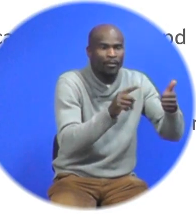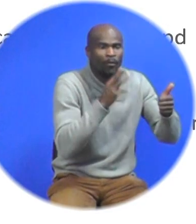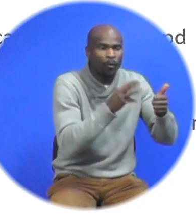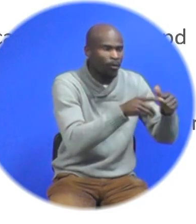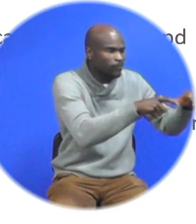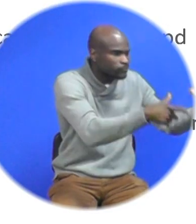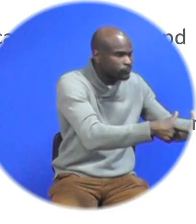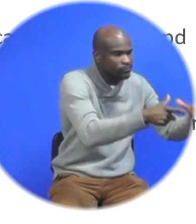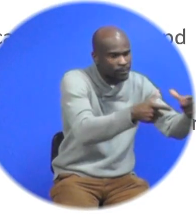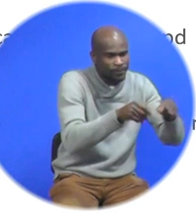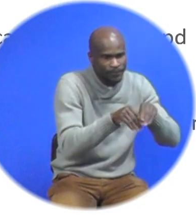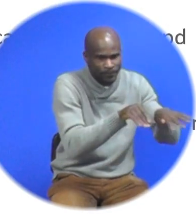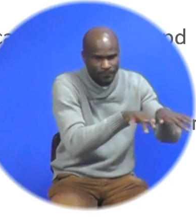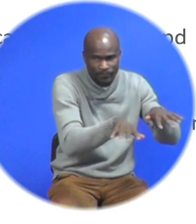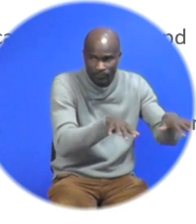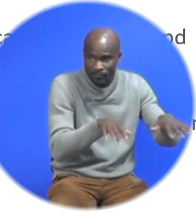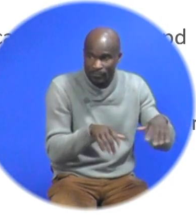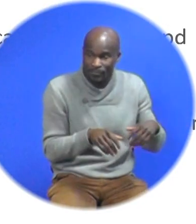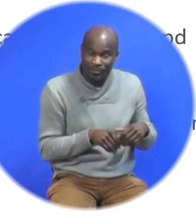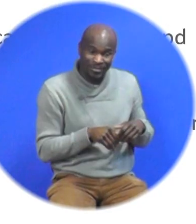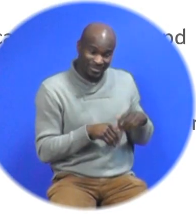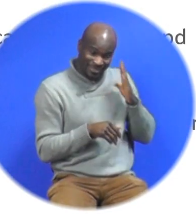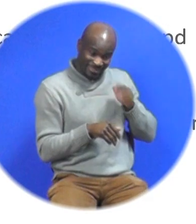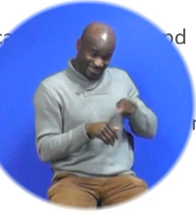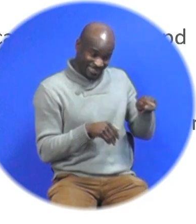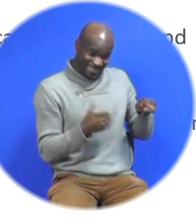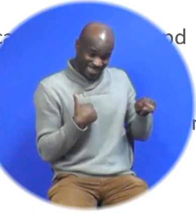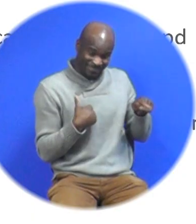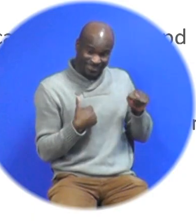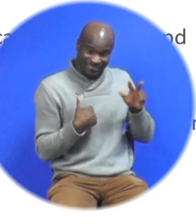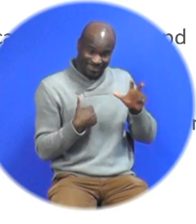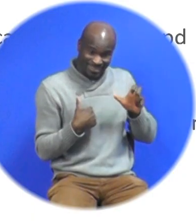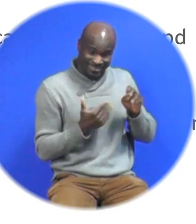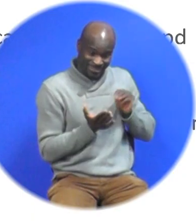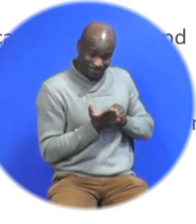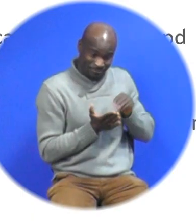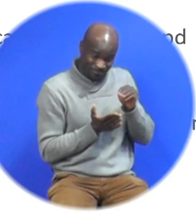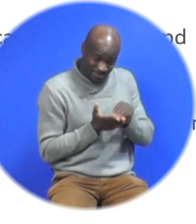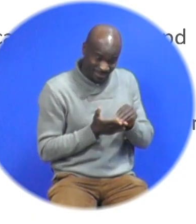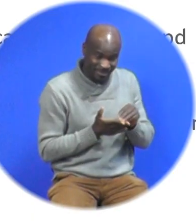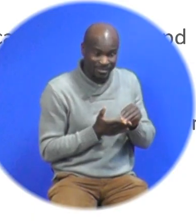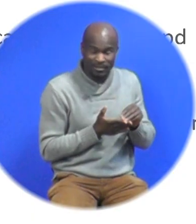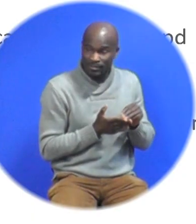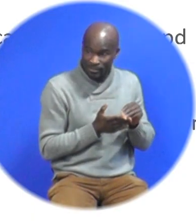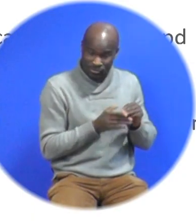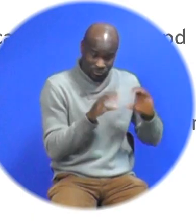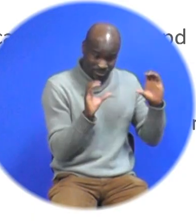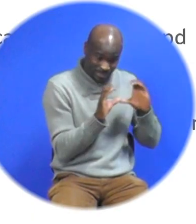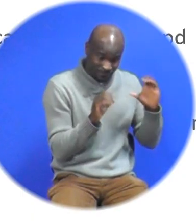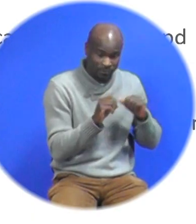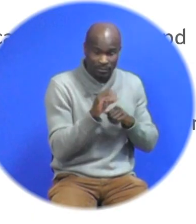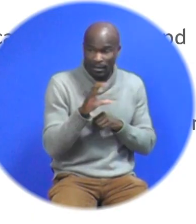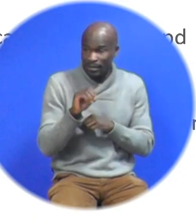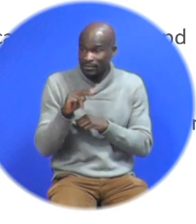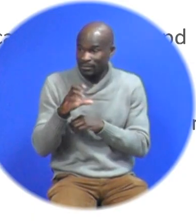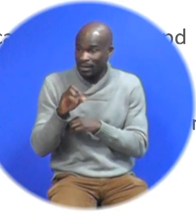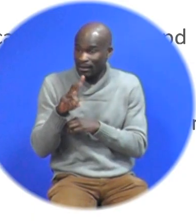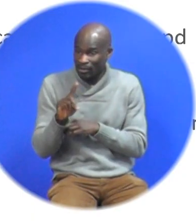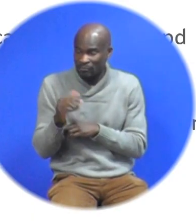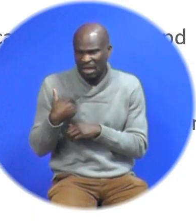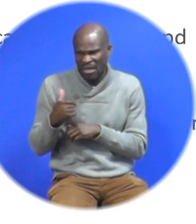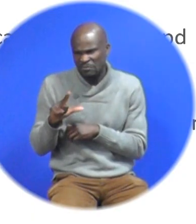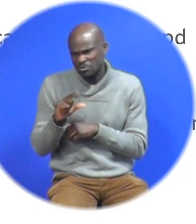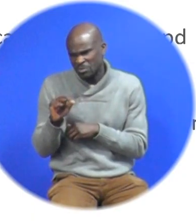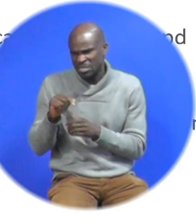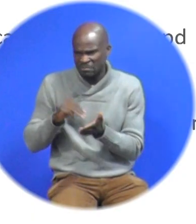Charlotte Water has a 33 million gallons per day IBT certificate. Concord Kannapolis has about 20 million, of which